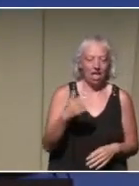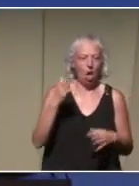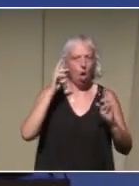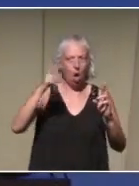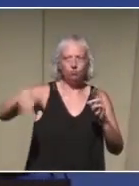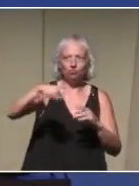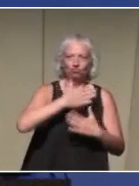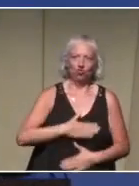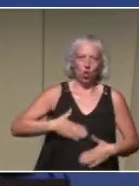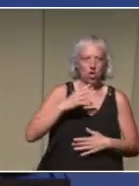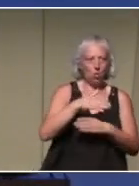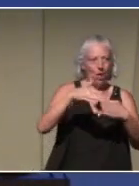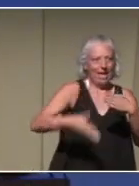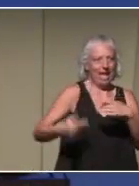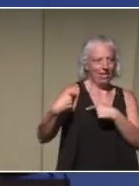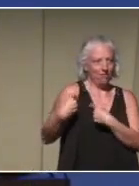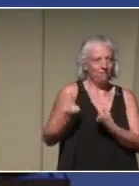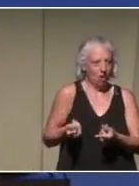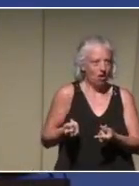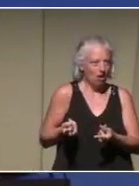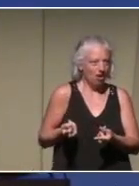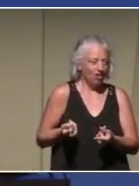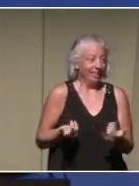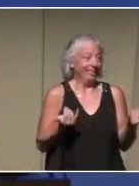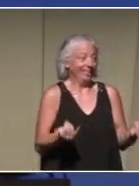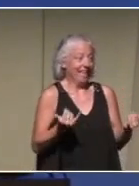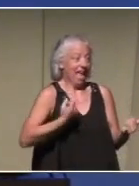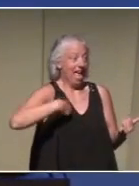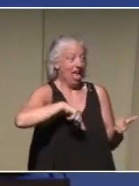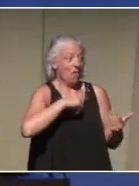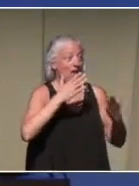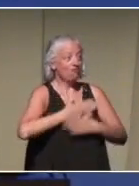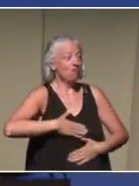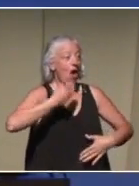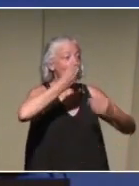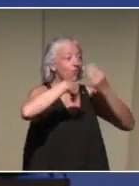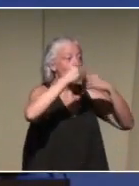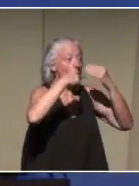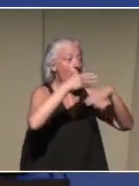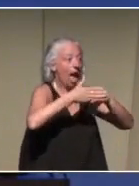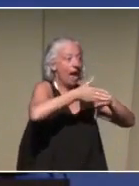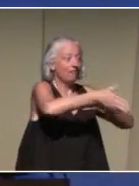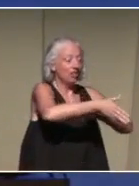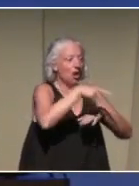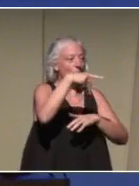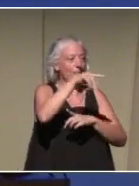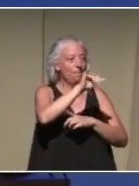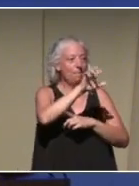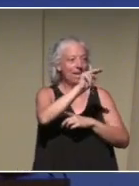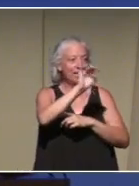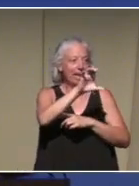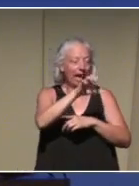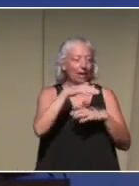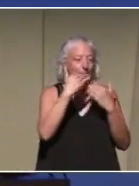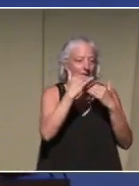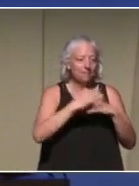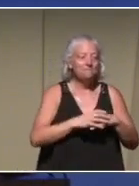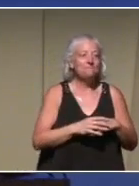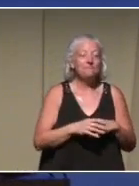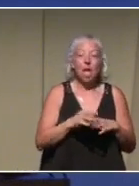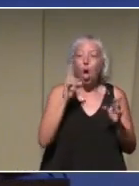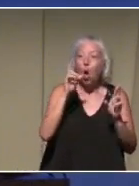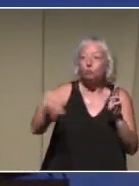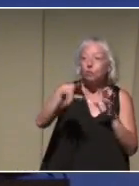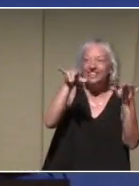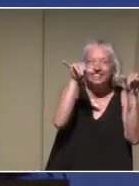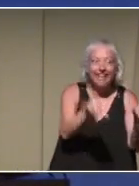for you so far. Today, we're going to be having a picnic afterwards, and I hope everyone can stay for that. Even if you're here and you didn't realize